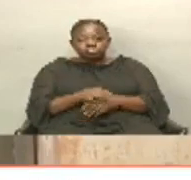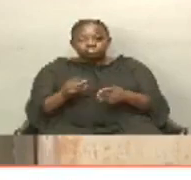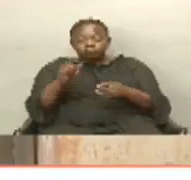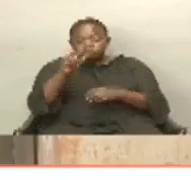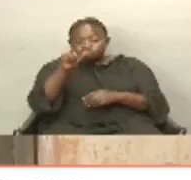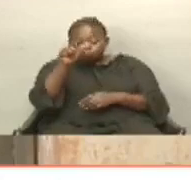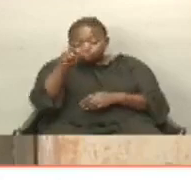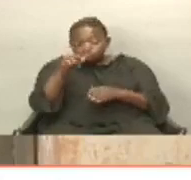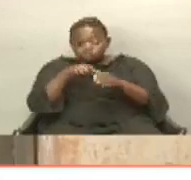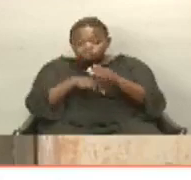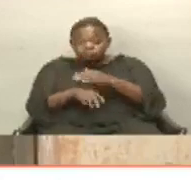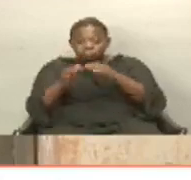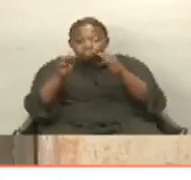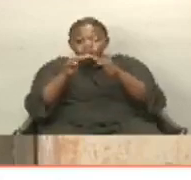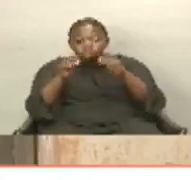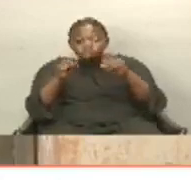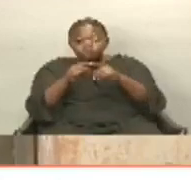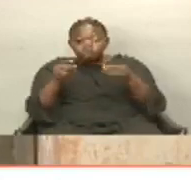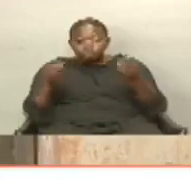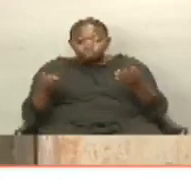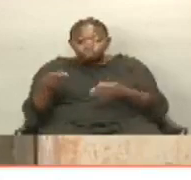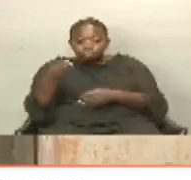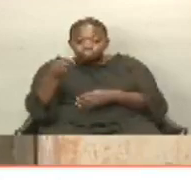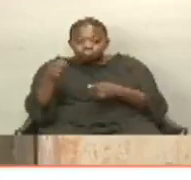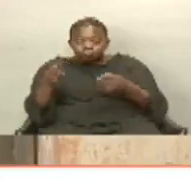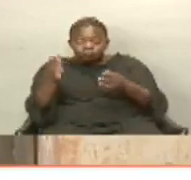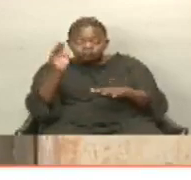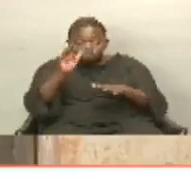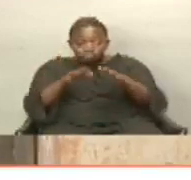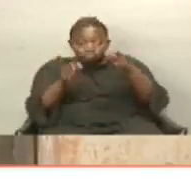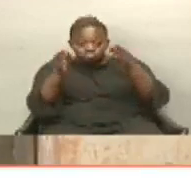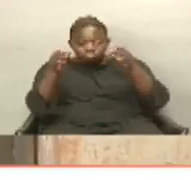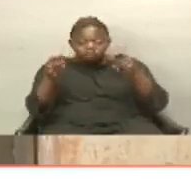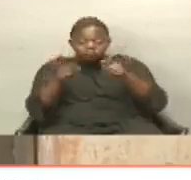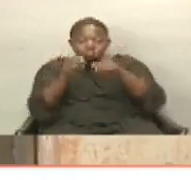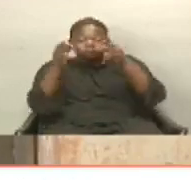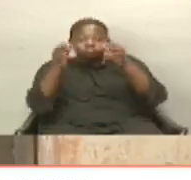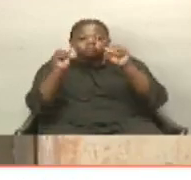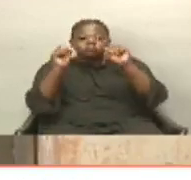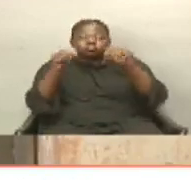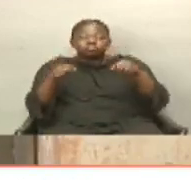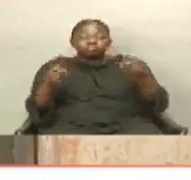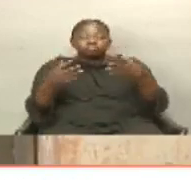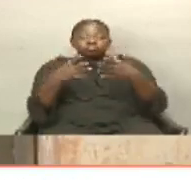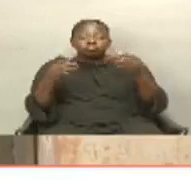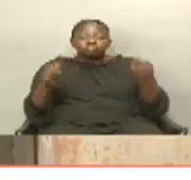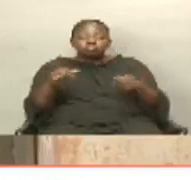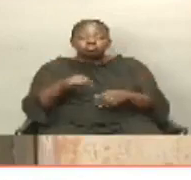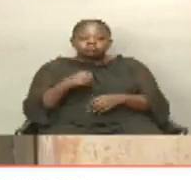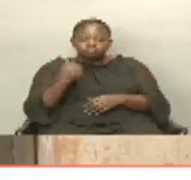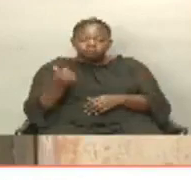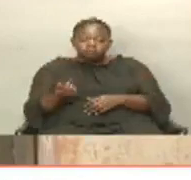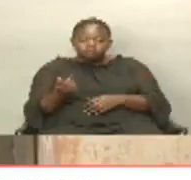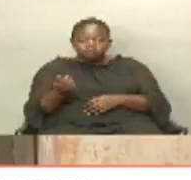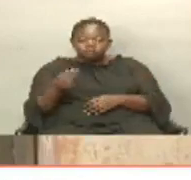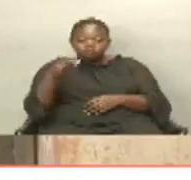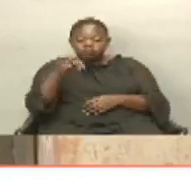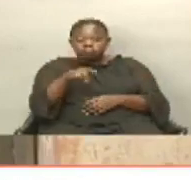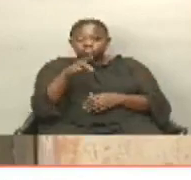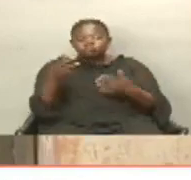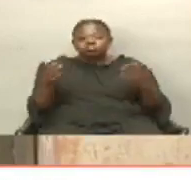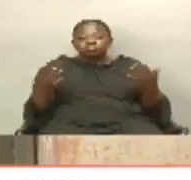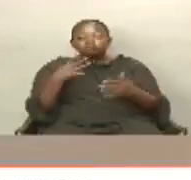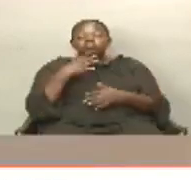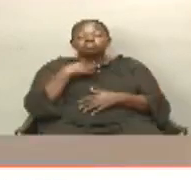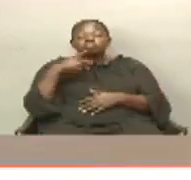our house? Are there is the money has legs? Are the things have legs that they can disappear themselves? They can walk where they want to